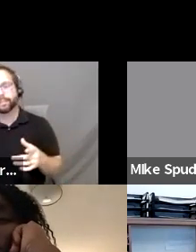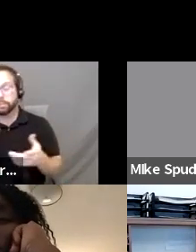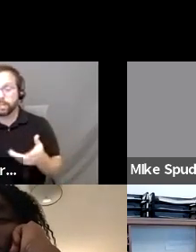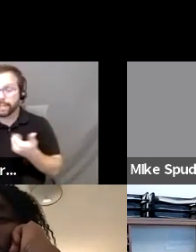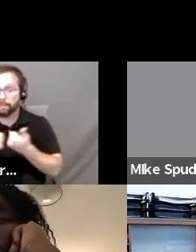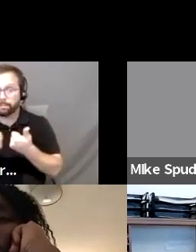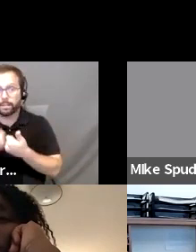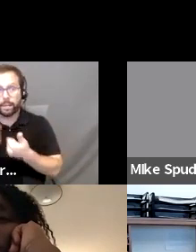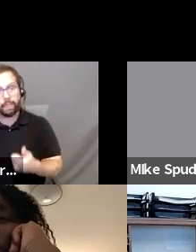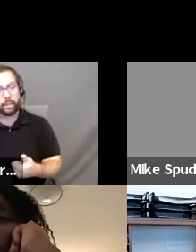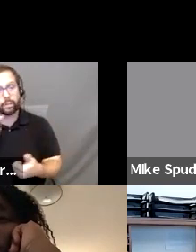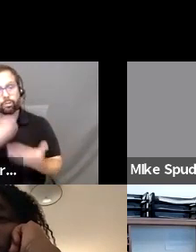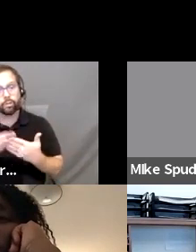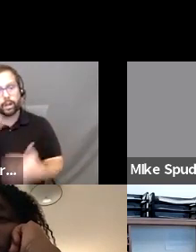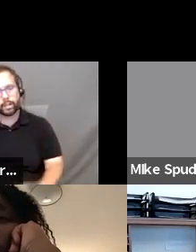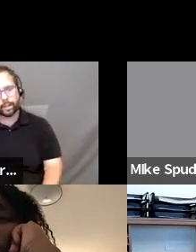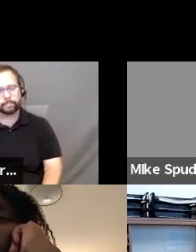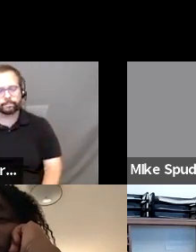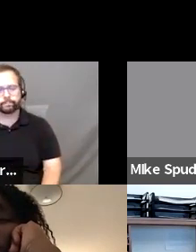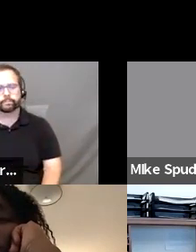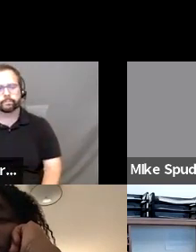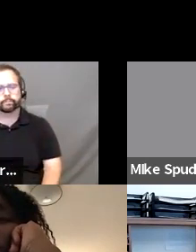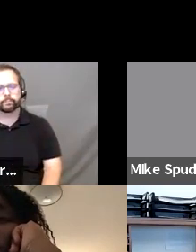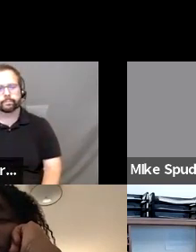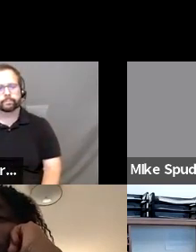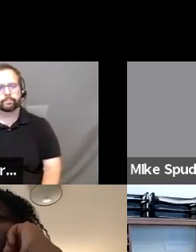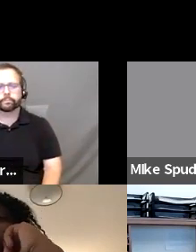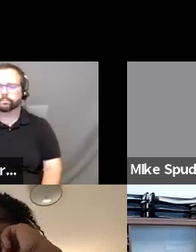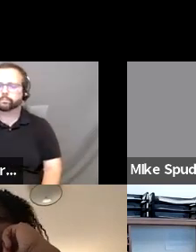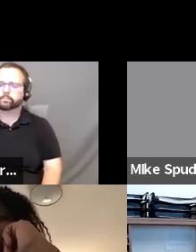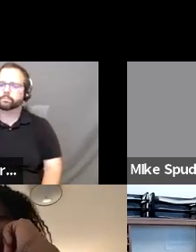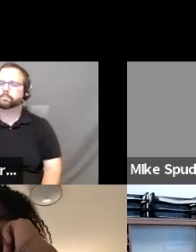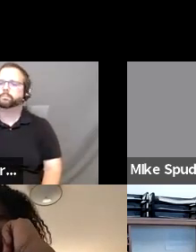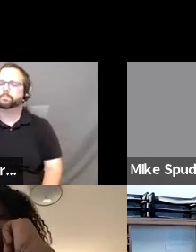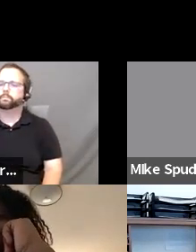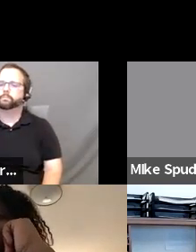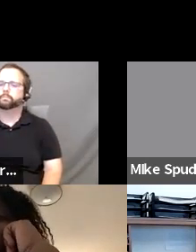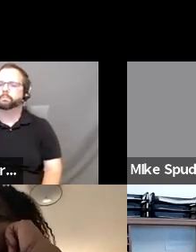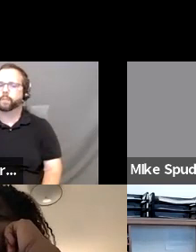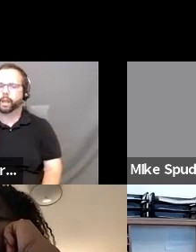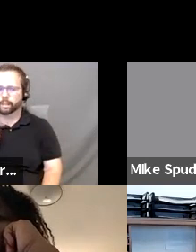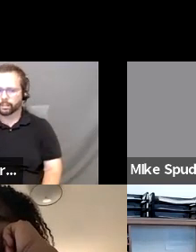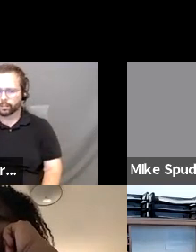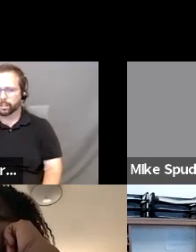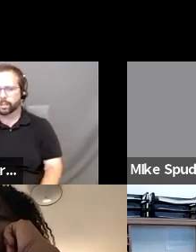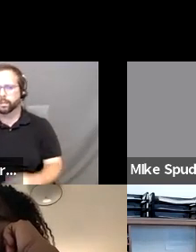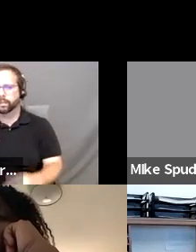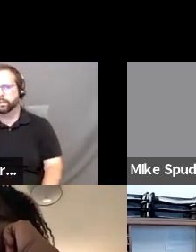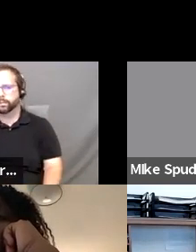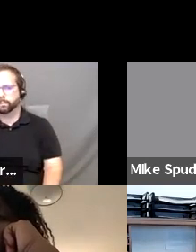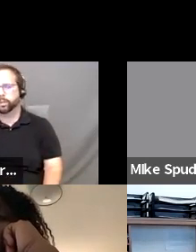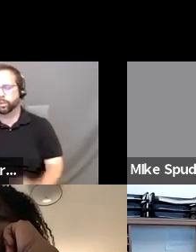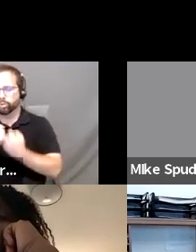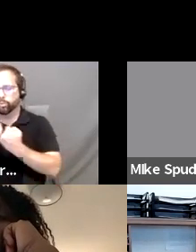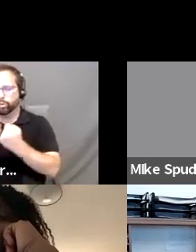My name's Samantha. I'm in Center, Missouri. I did a peer support Zoom. Is my same few people that I kind of have in each